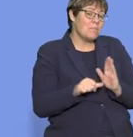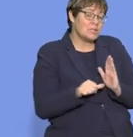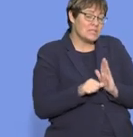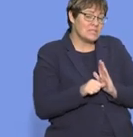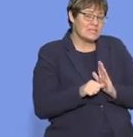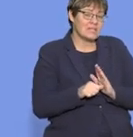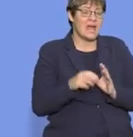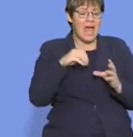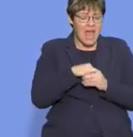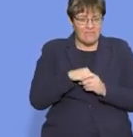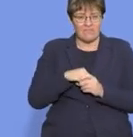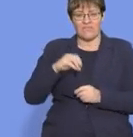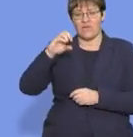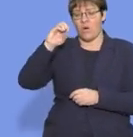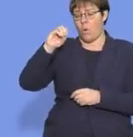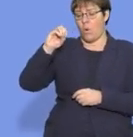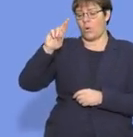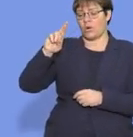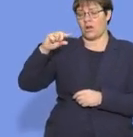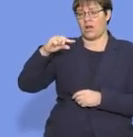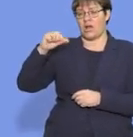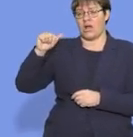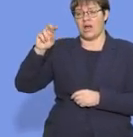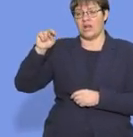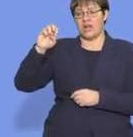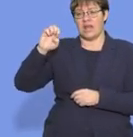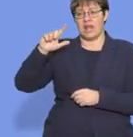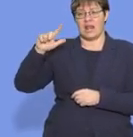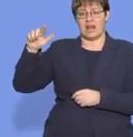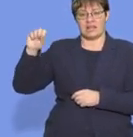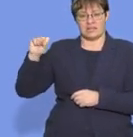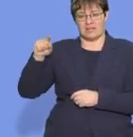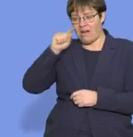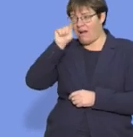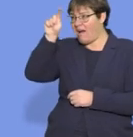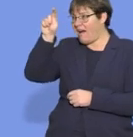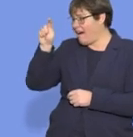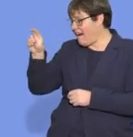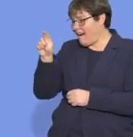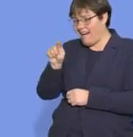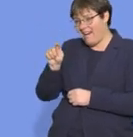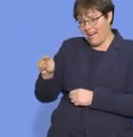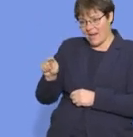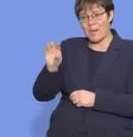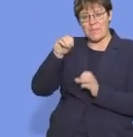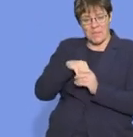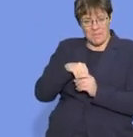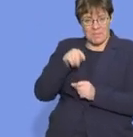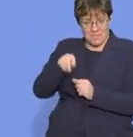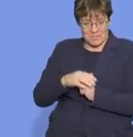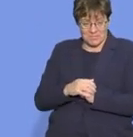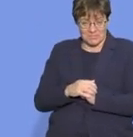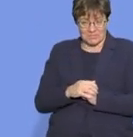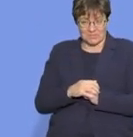had organelles. Okay, and here are some of the organelles in this